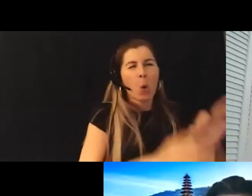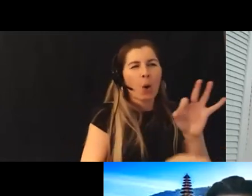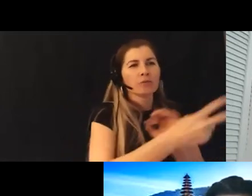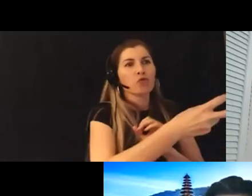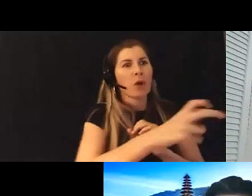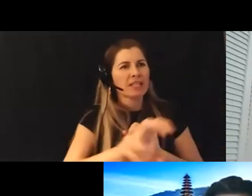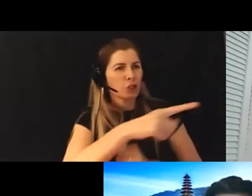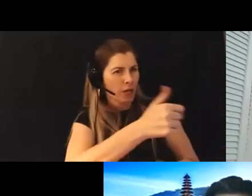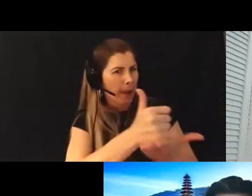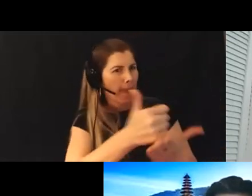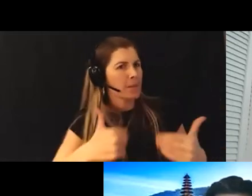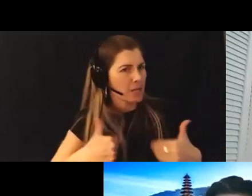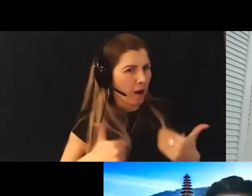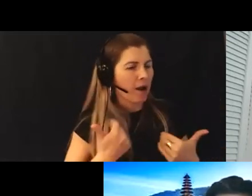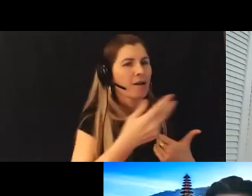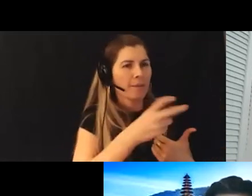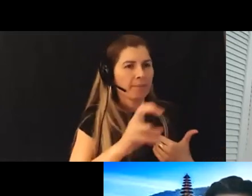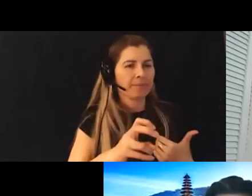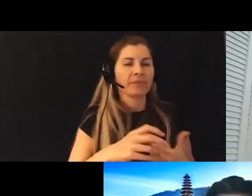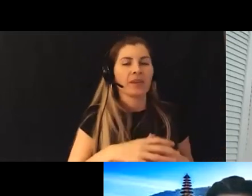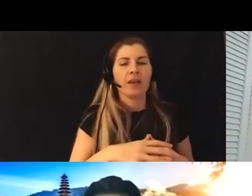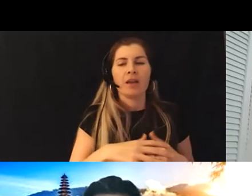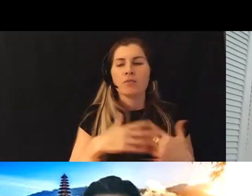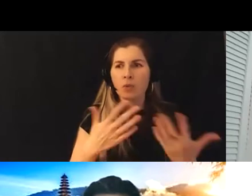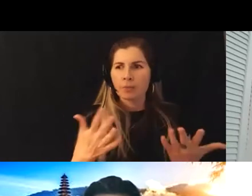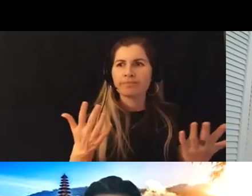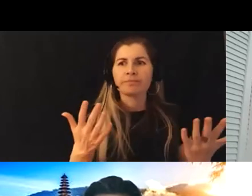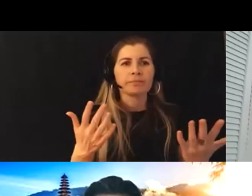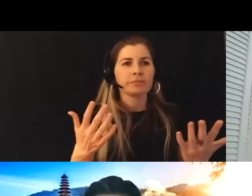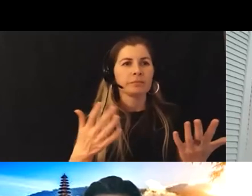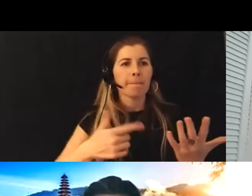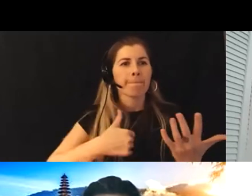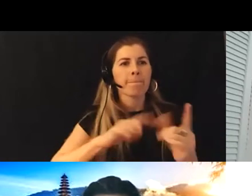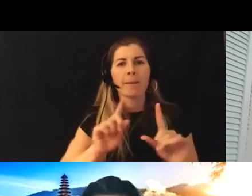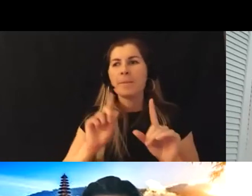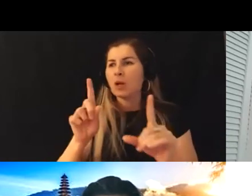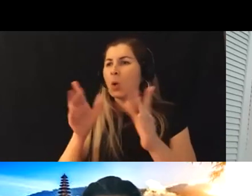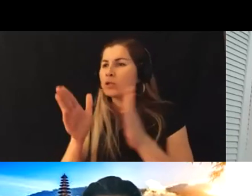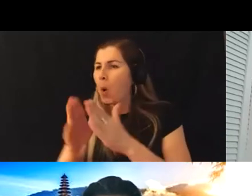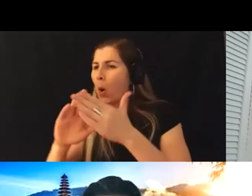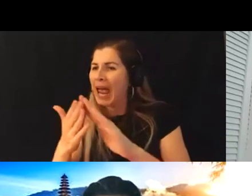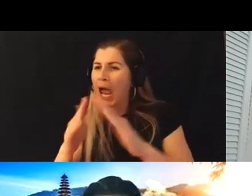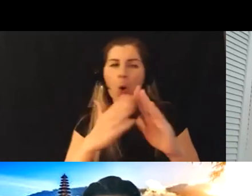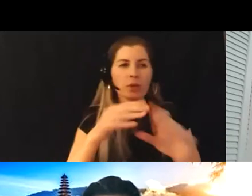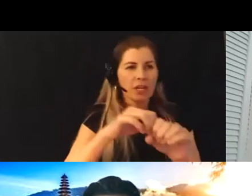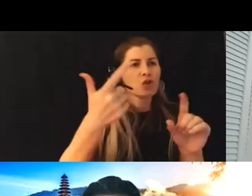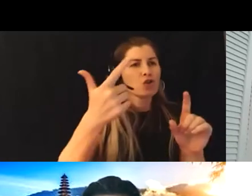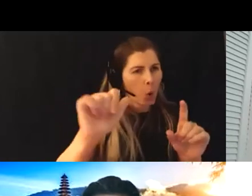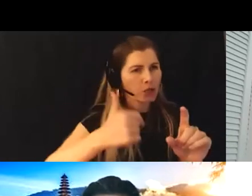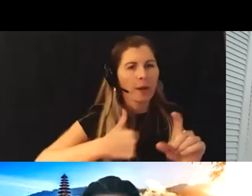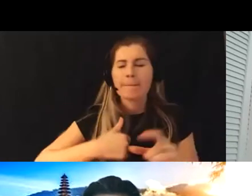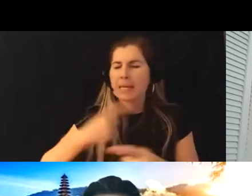And doing site visits in small towns, rural Georgia, seeing